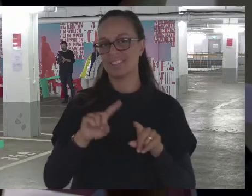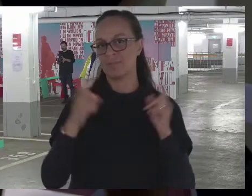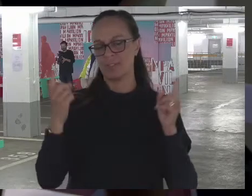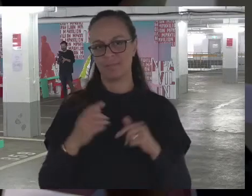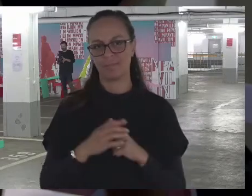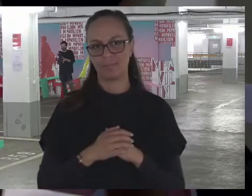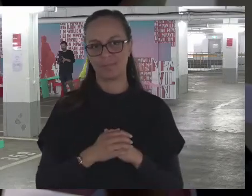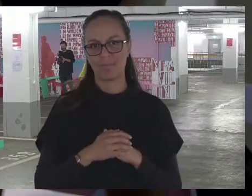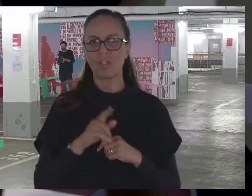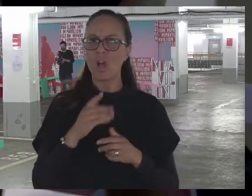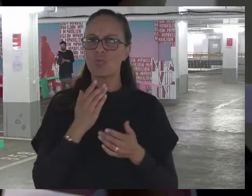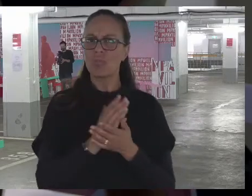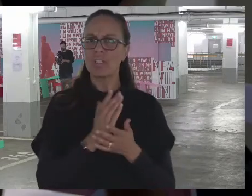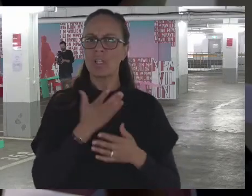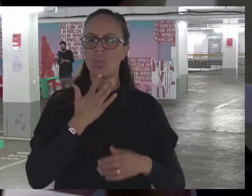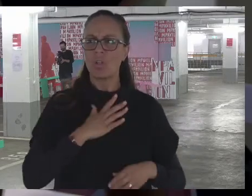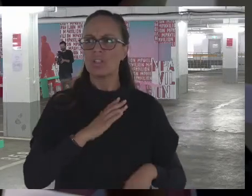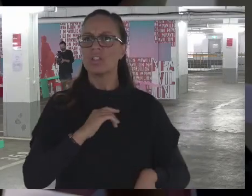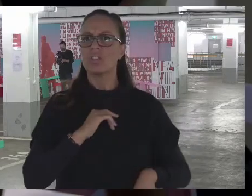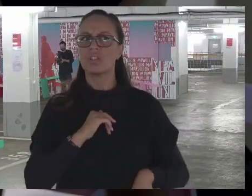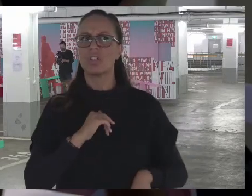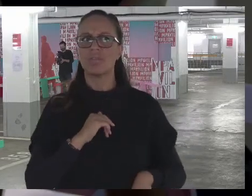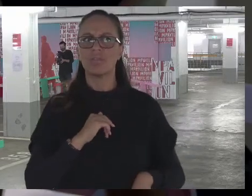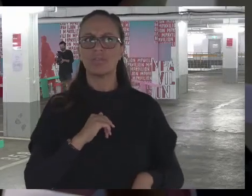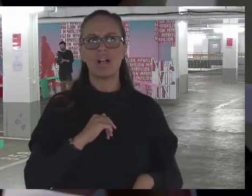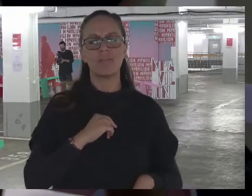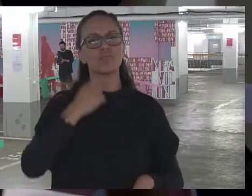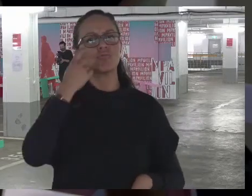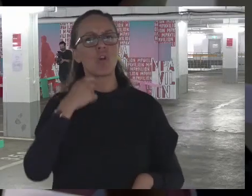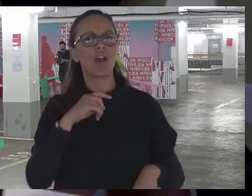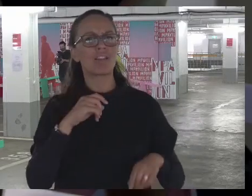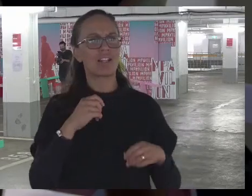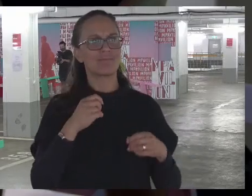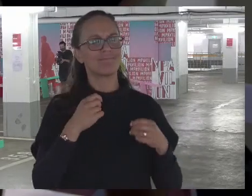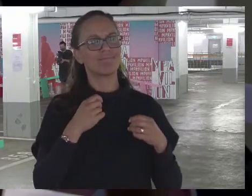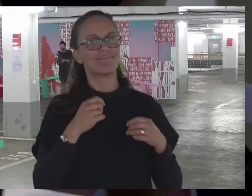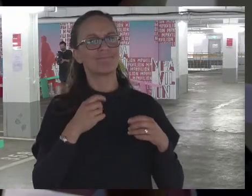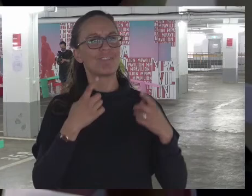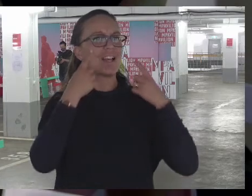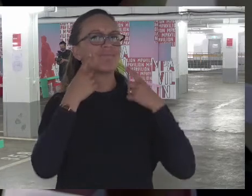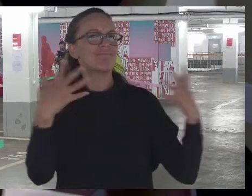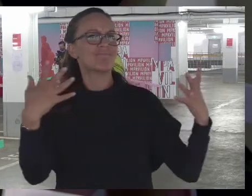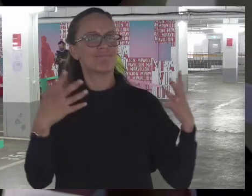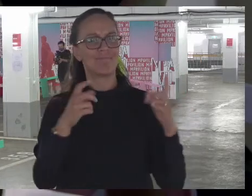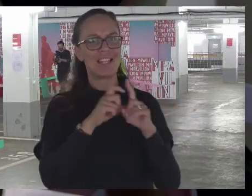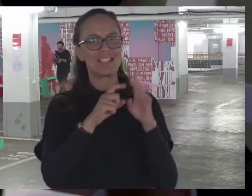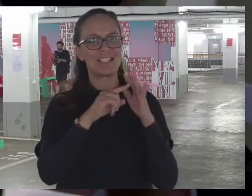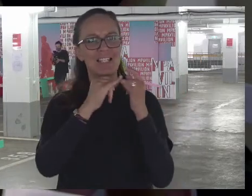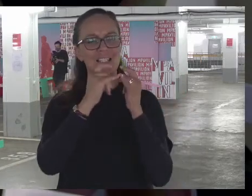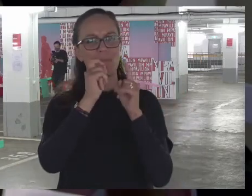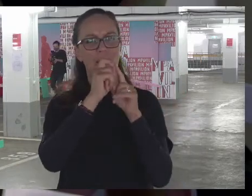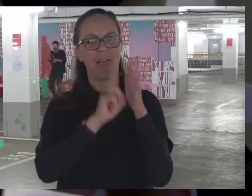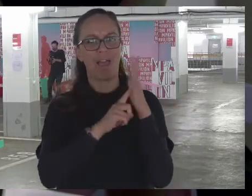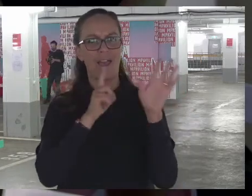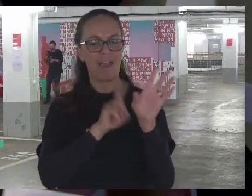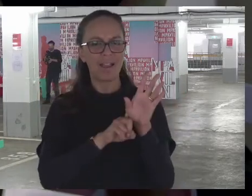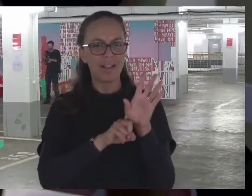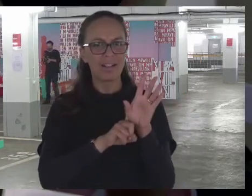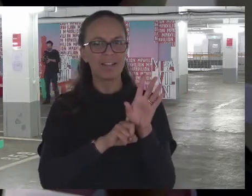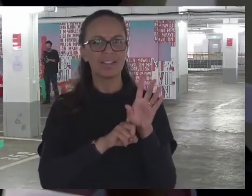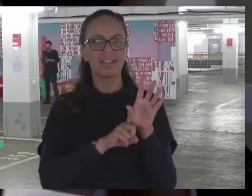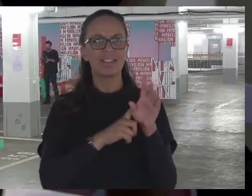the notion of display and how you can, the display, because obviously there could be images involved, and how that display